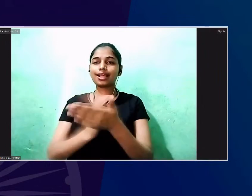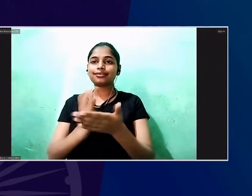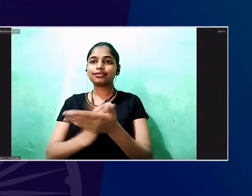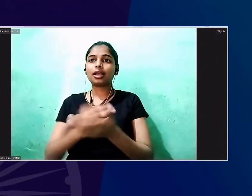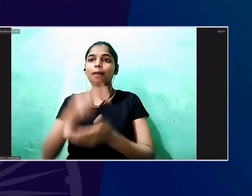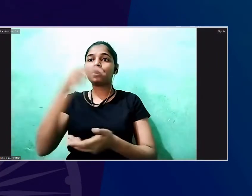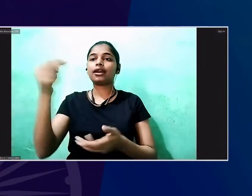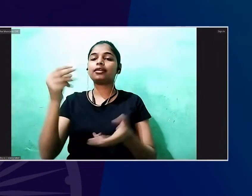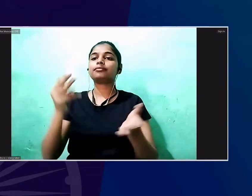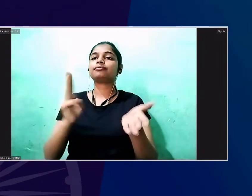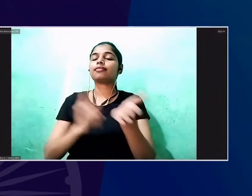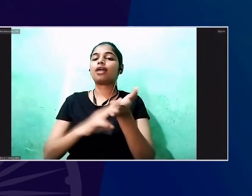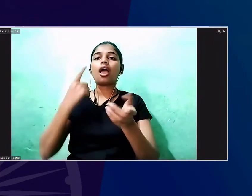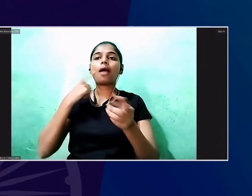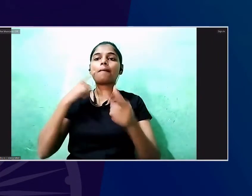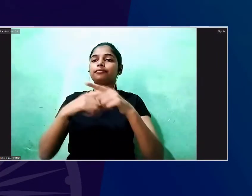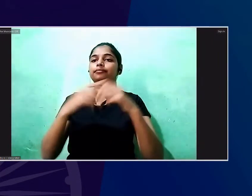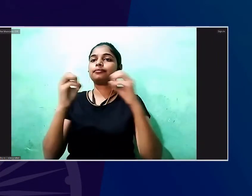course. So